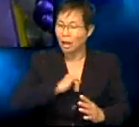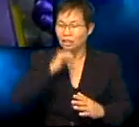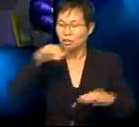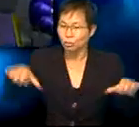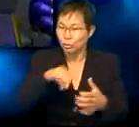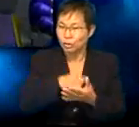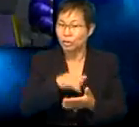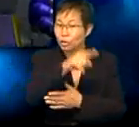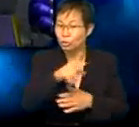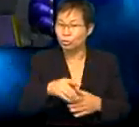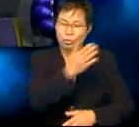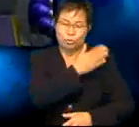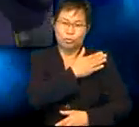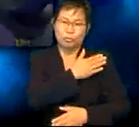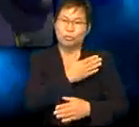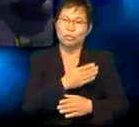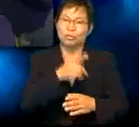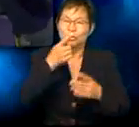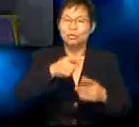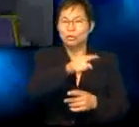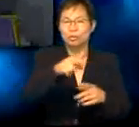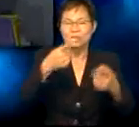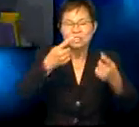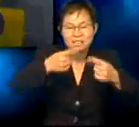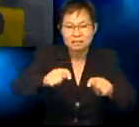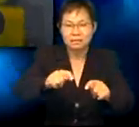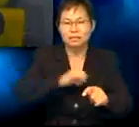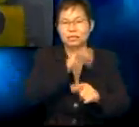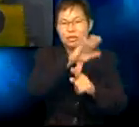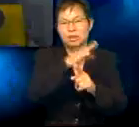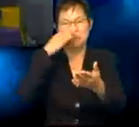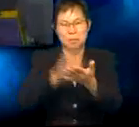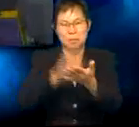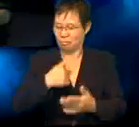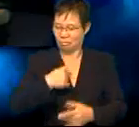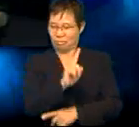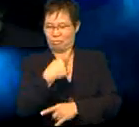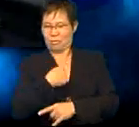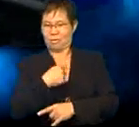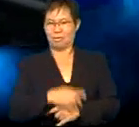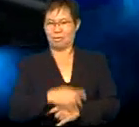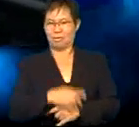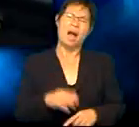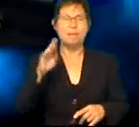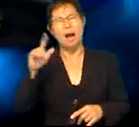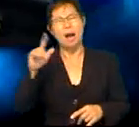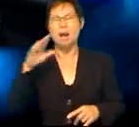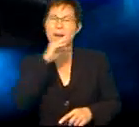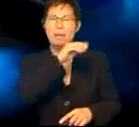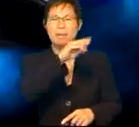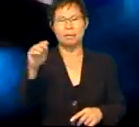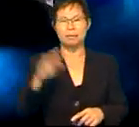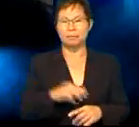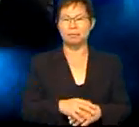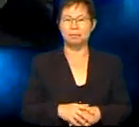do it. You were the one who touched it. You're the culprit, not me. Blah, blah, blah, blah,